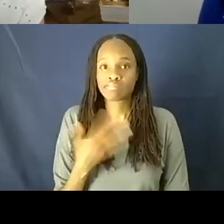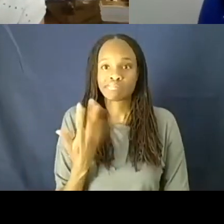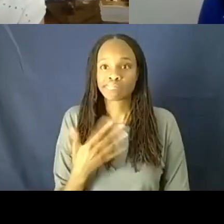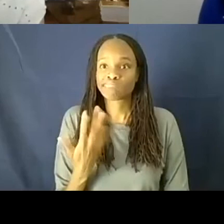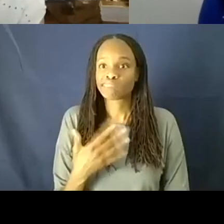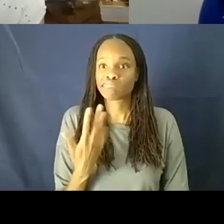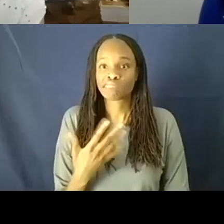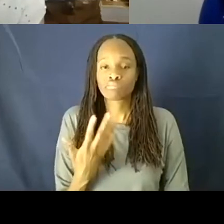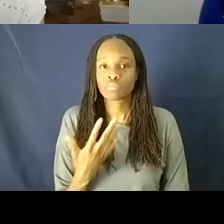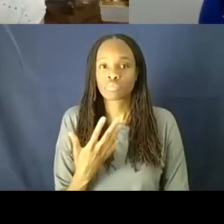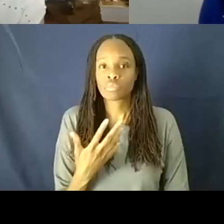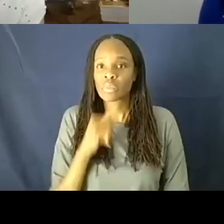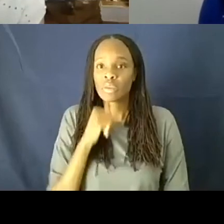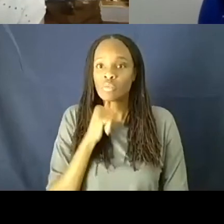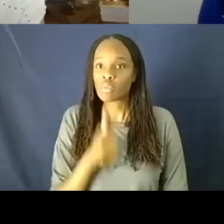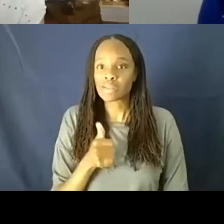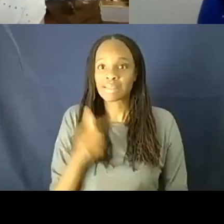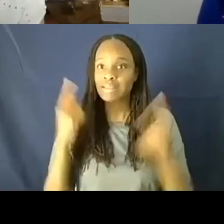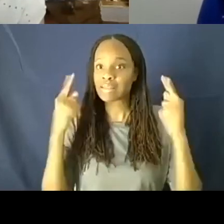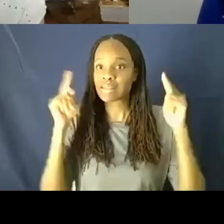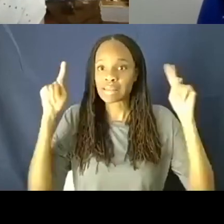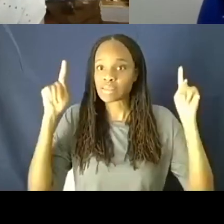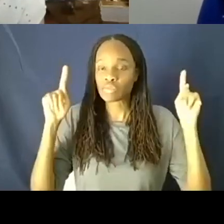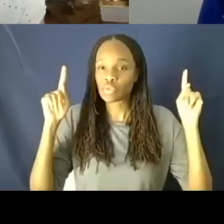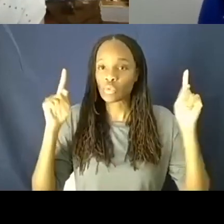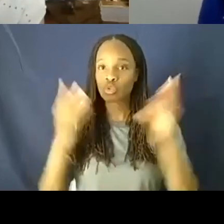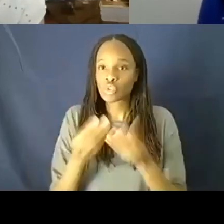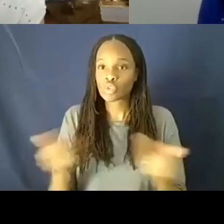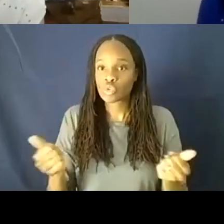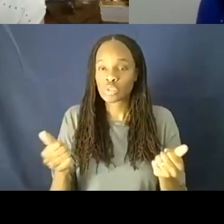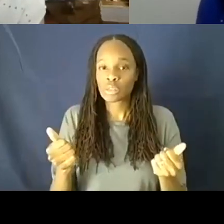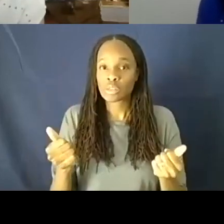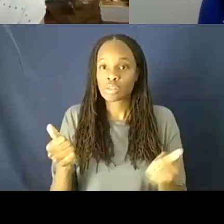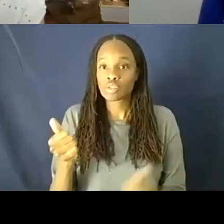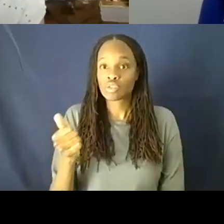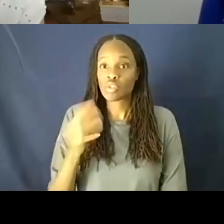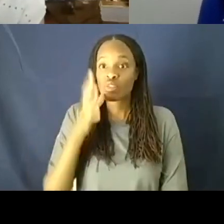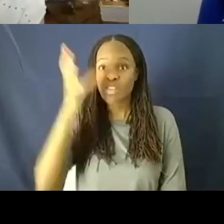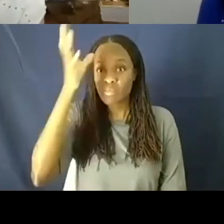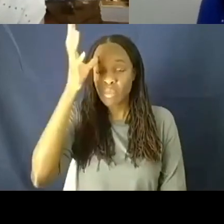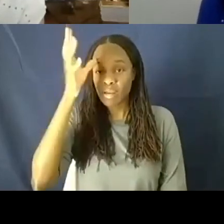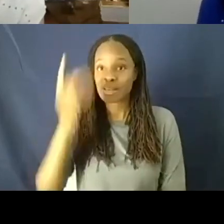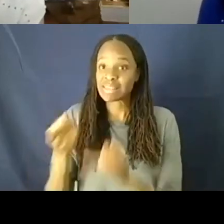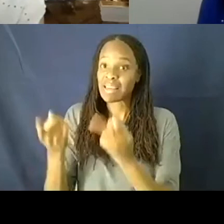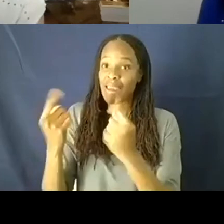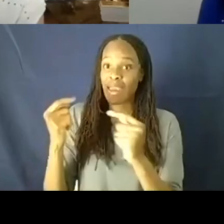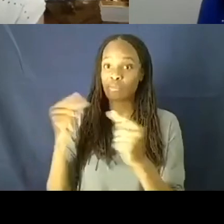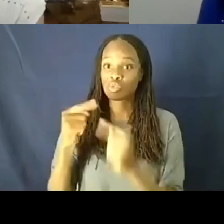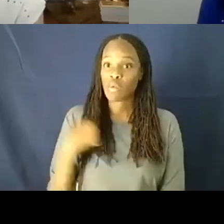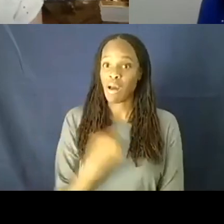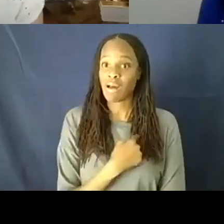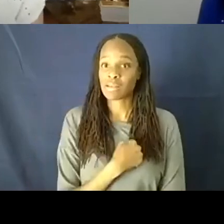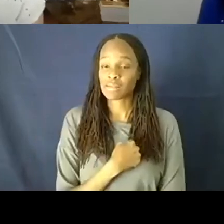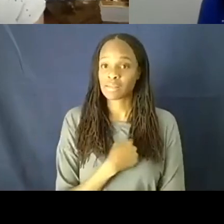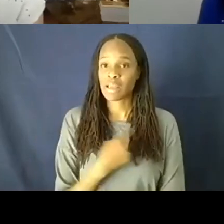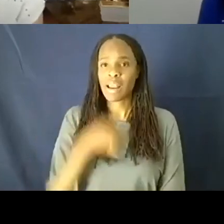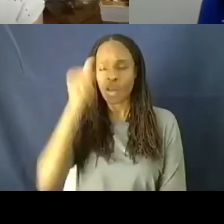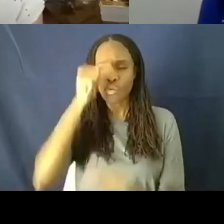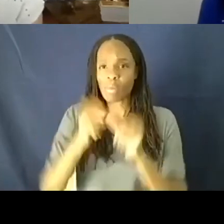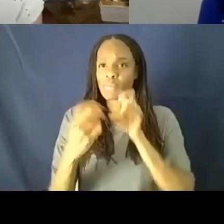a successful solution. They came to us, and I remember sitting with the parents and with